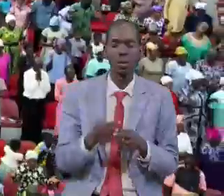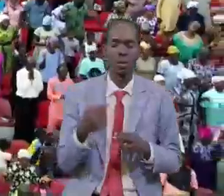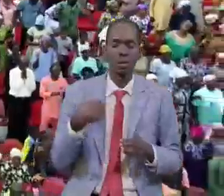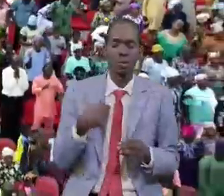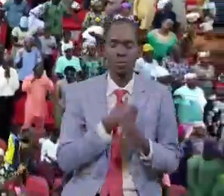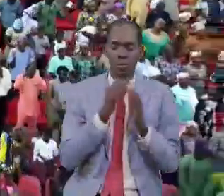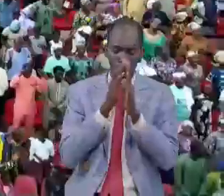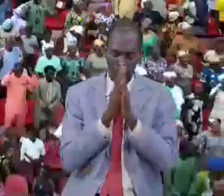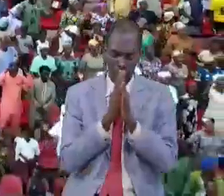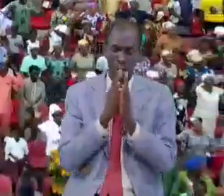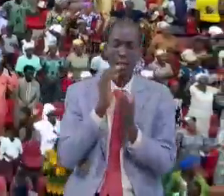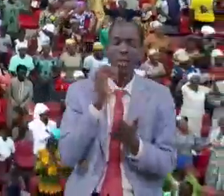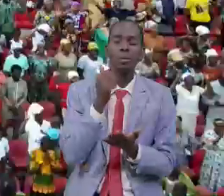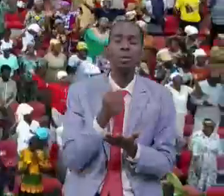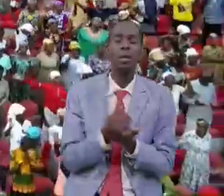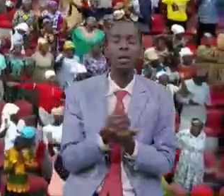pray.